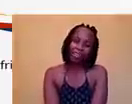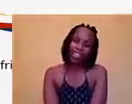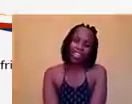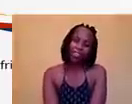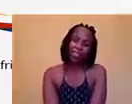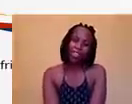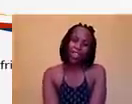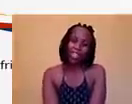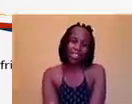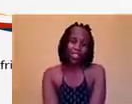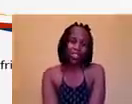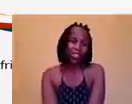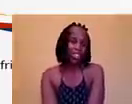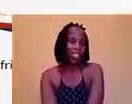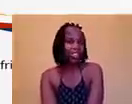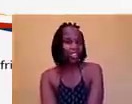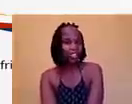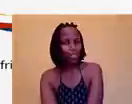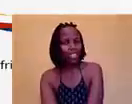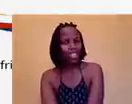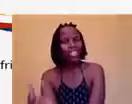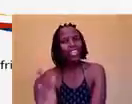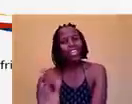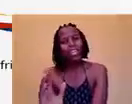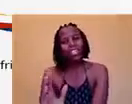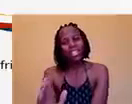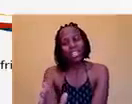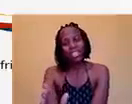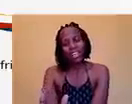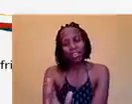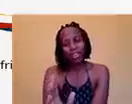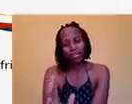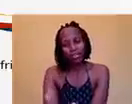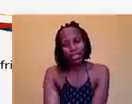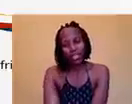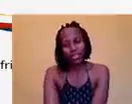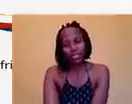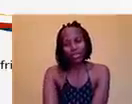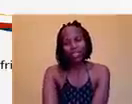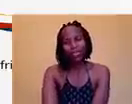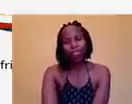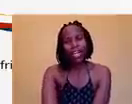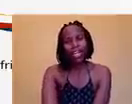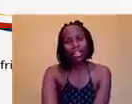for your time. Thank you for joining the Student Retention Unit. Stay safe, and we'll see you soon. Bye.